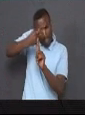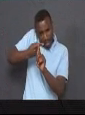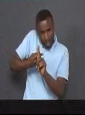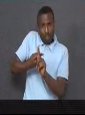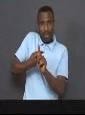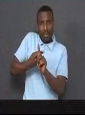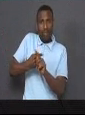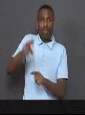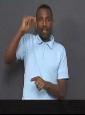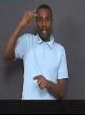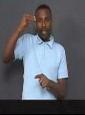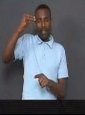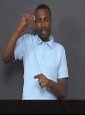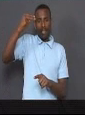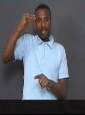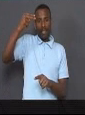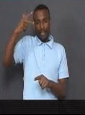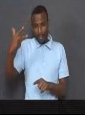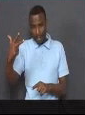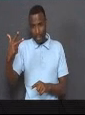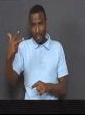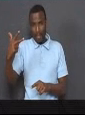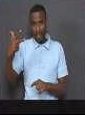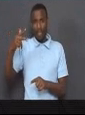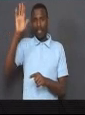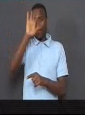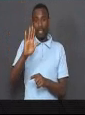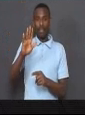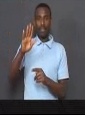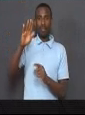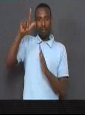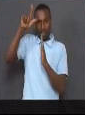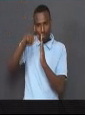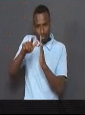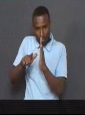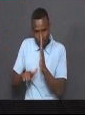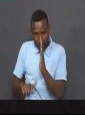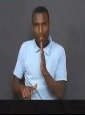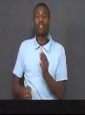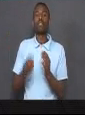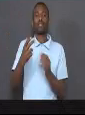The temperature of the ammonia gas has decreased by